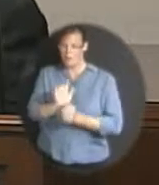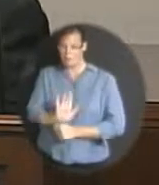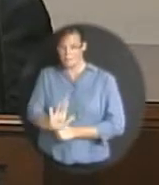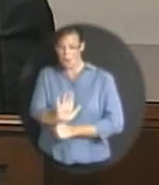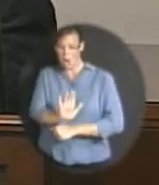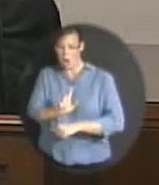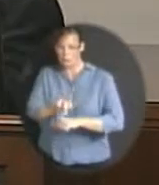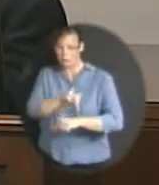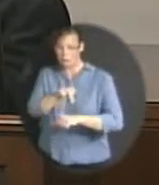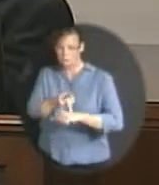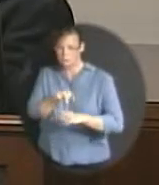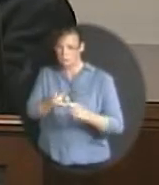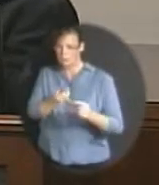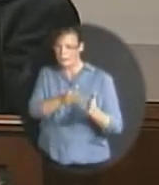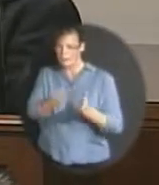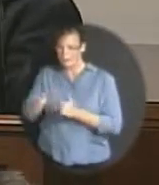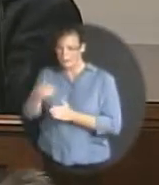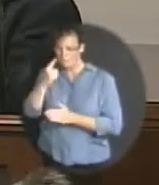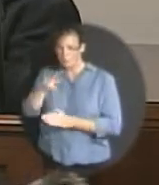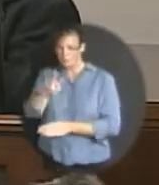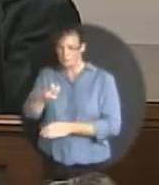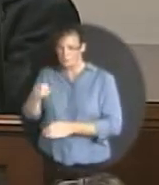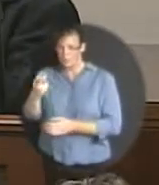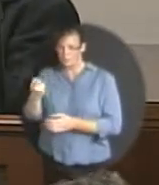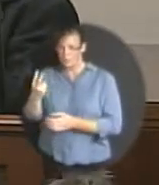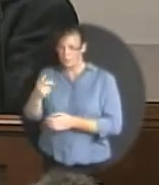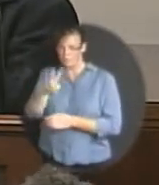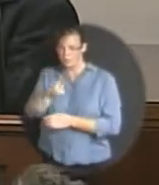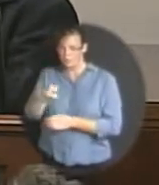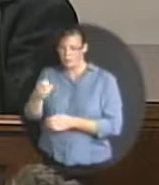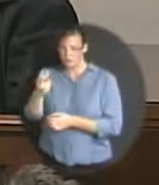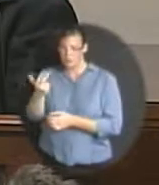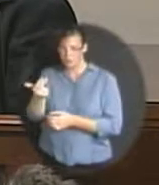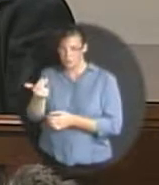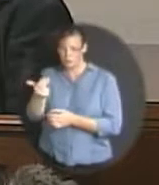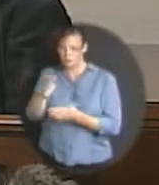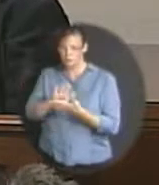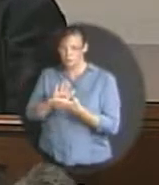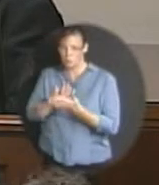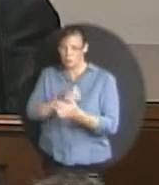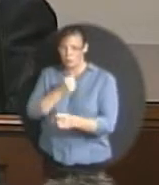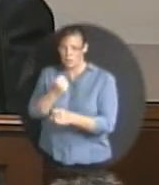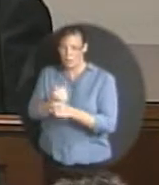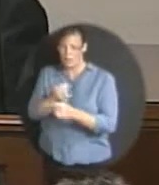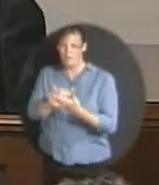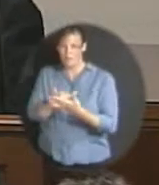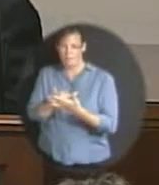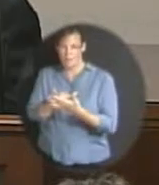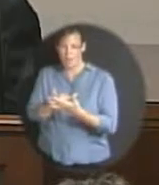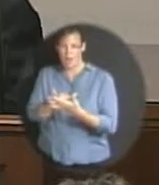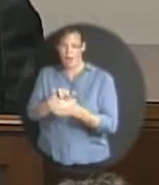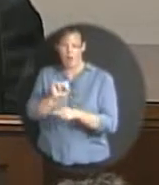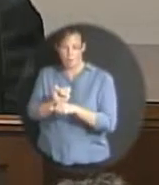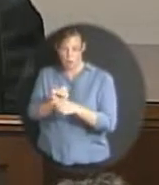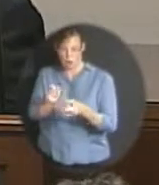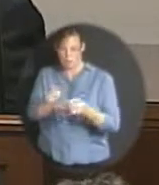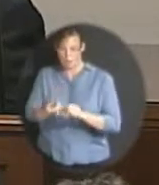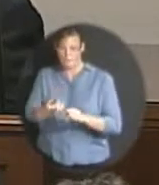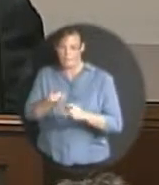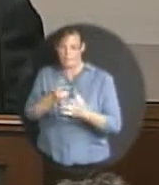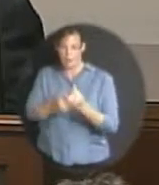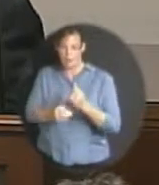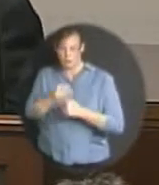principals to plan for the 2012-13 school year. And that work took place both at